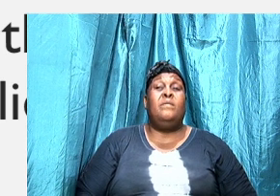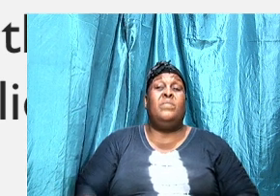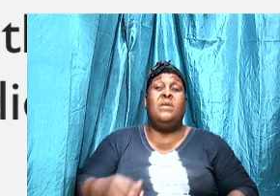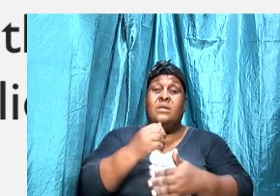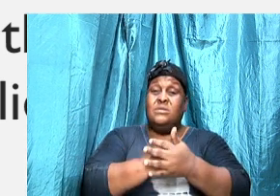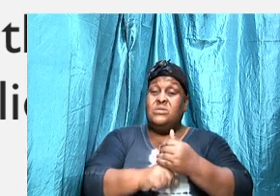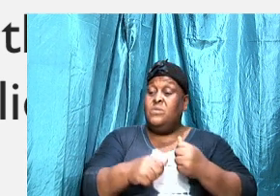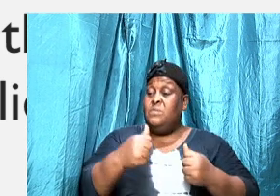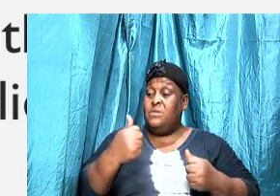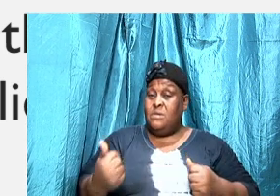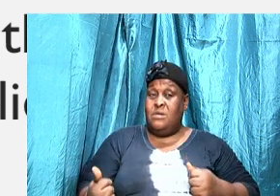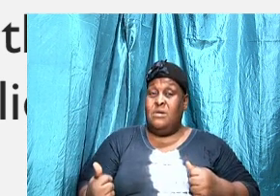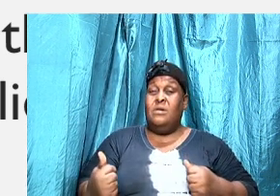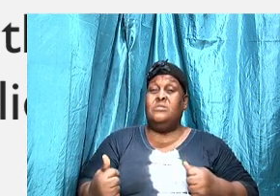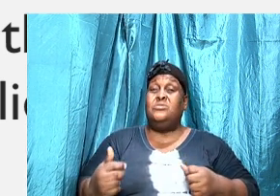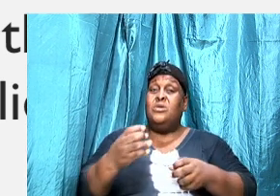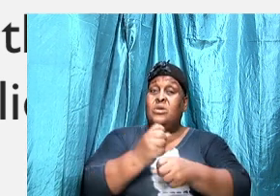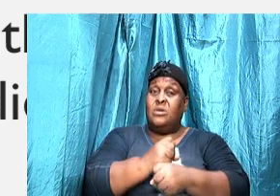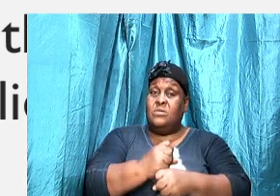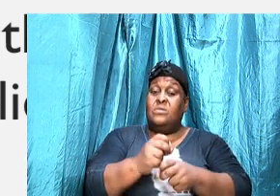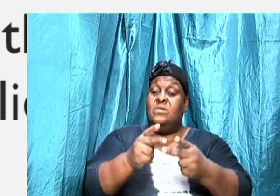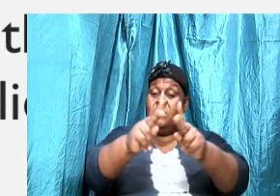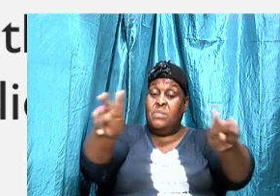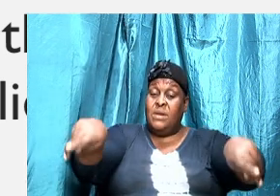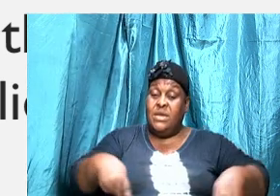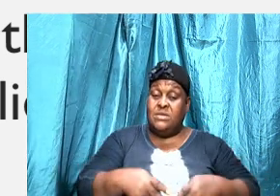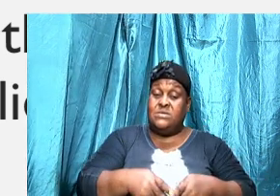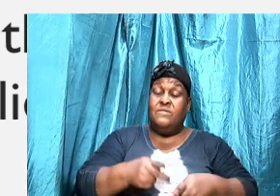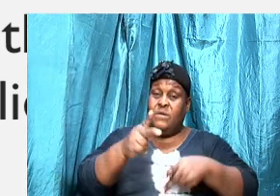the place of their worship.